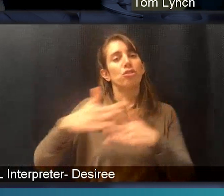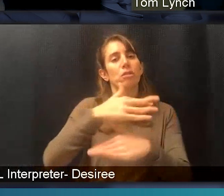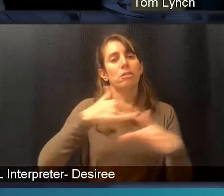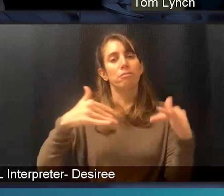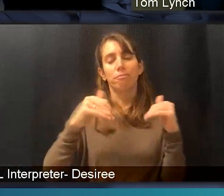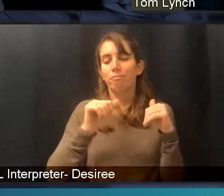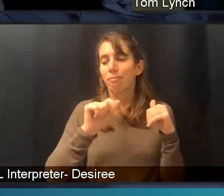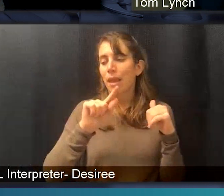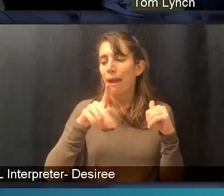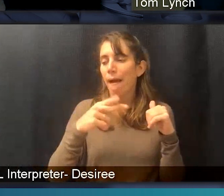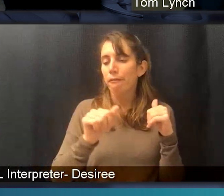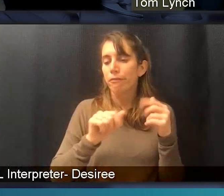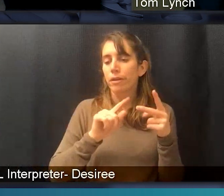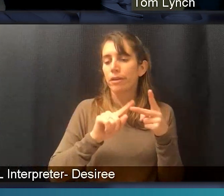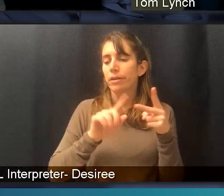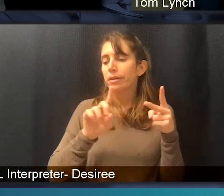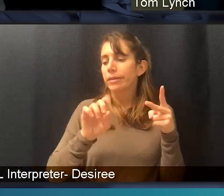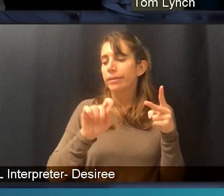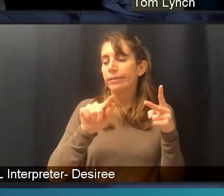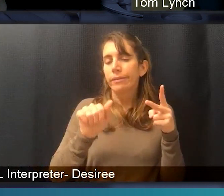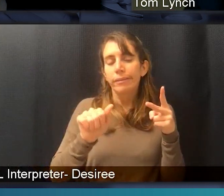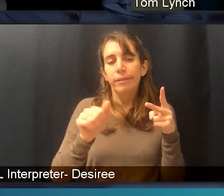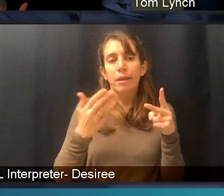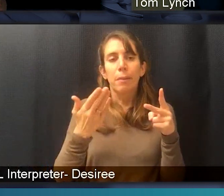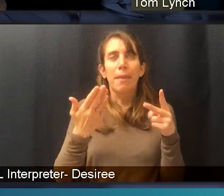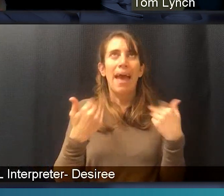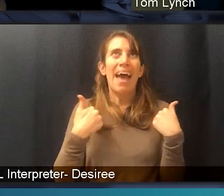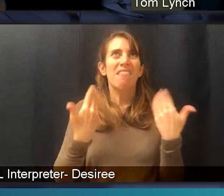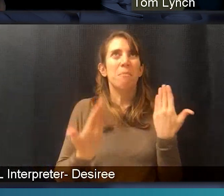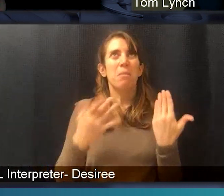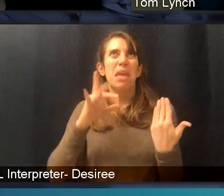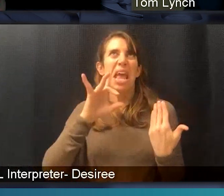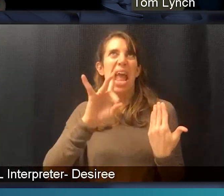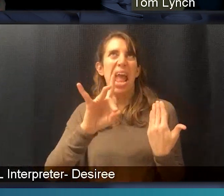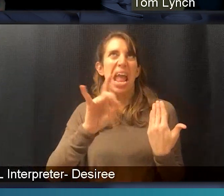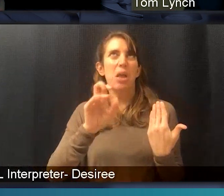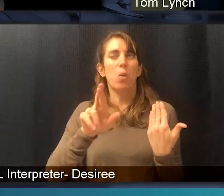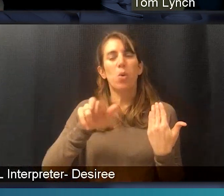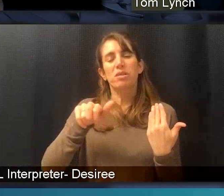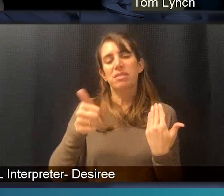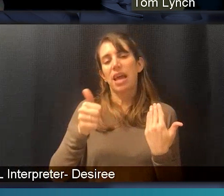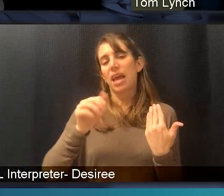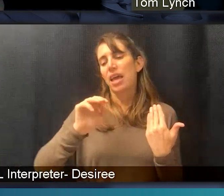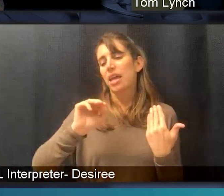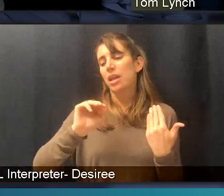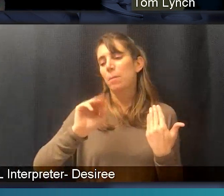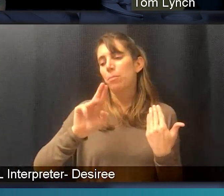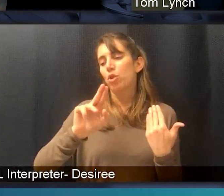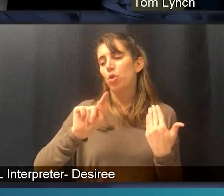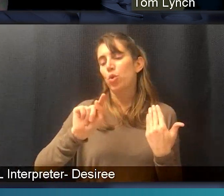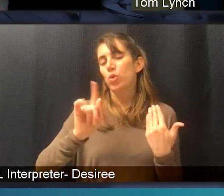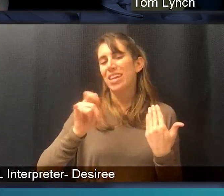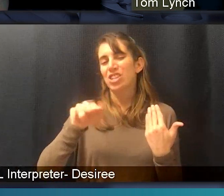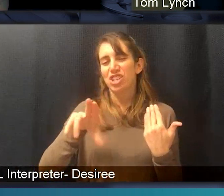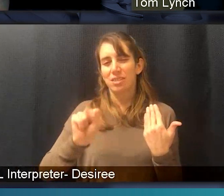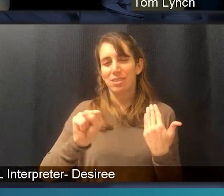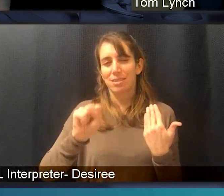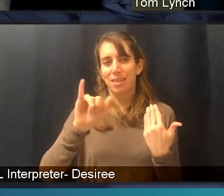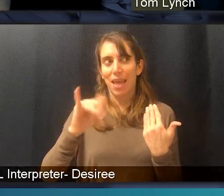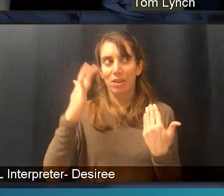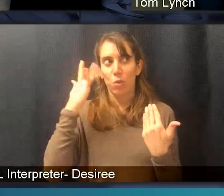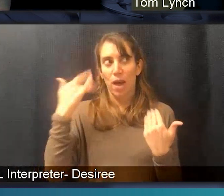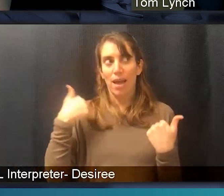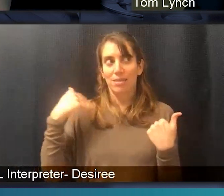8 mutations, maybe 10 in spike protein. That's largely what's given them their advantageous phenotype. So Omicron